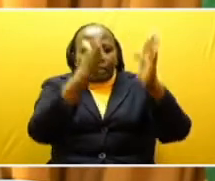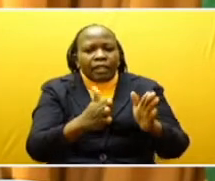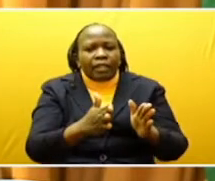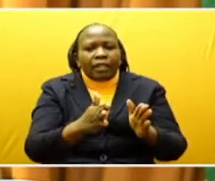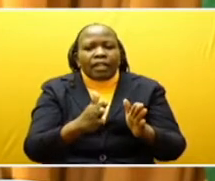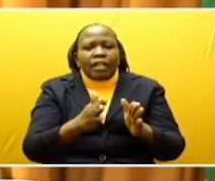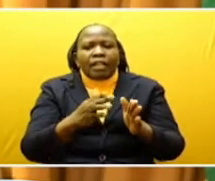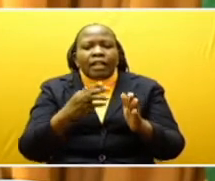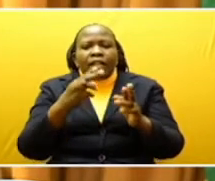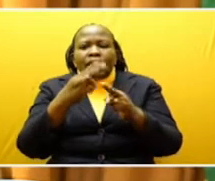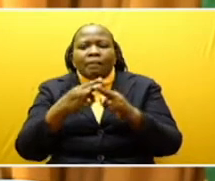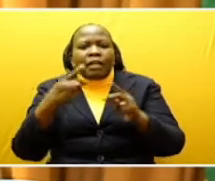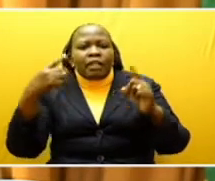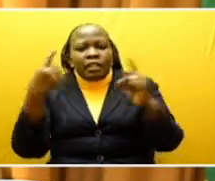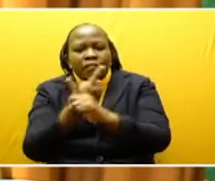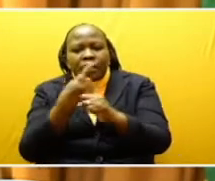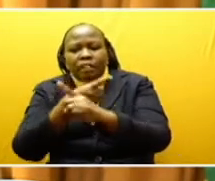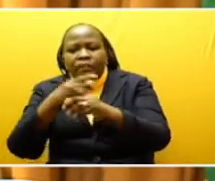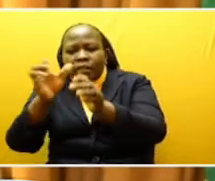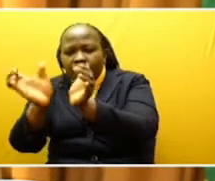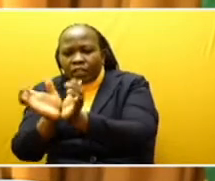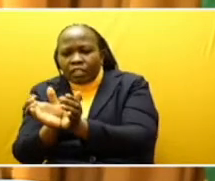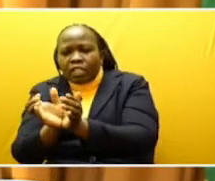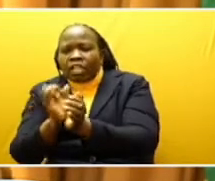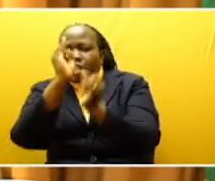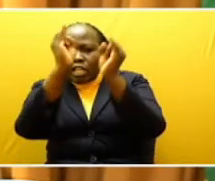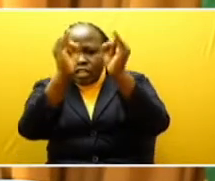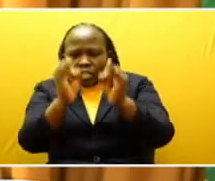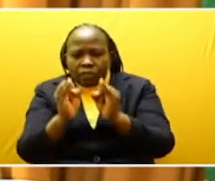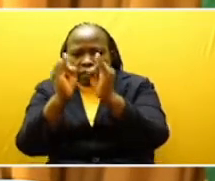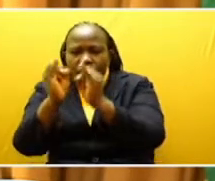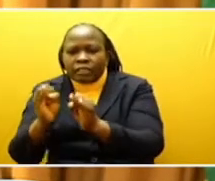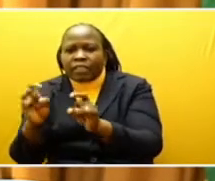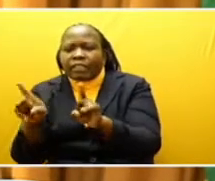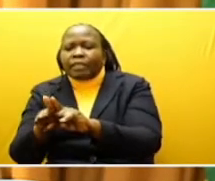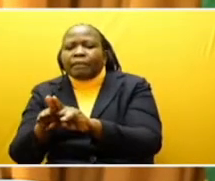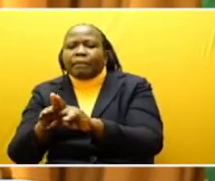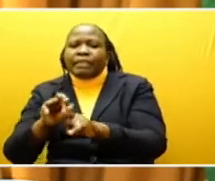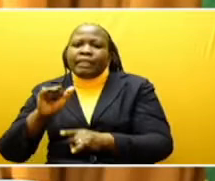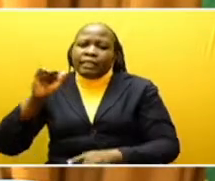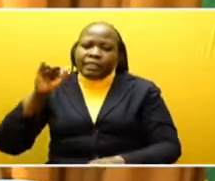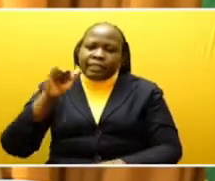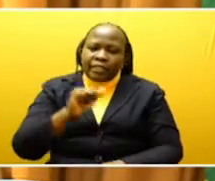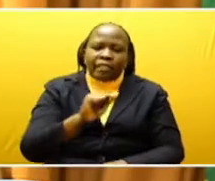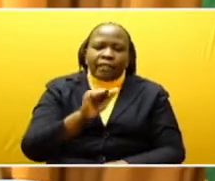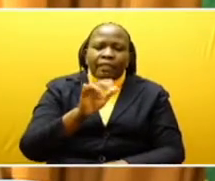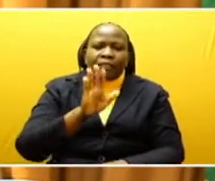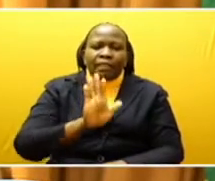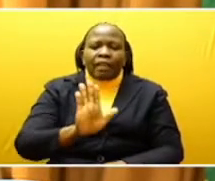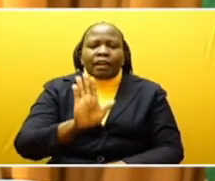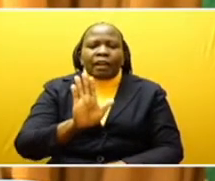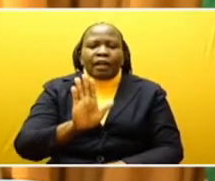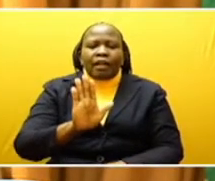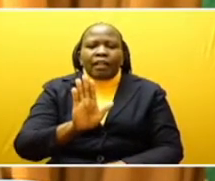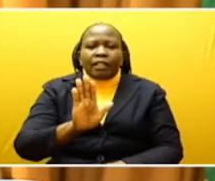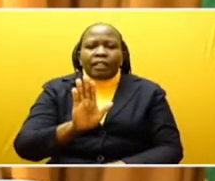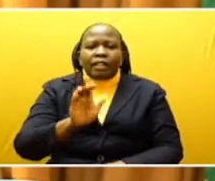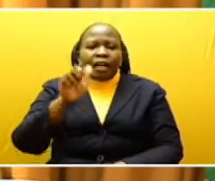petitions individually, and they retained their respective counsel